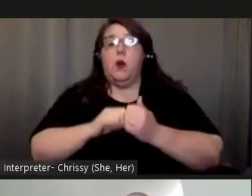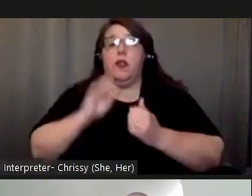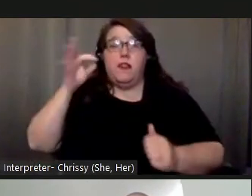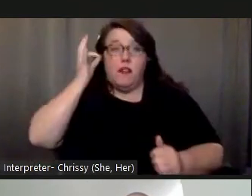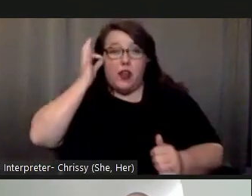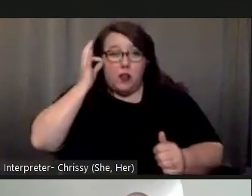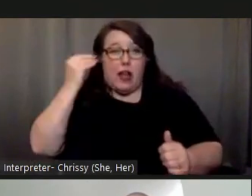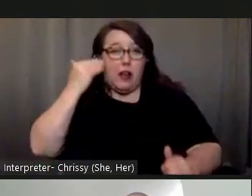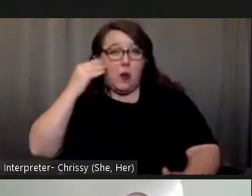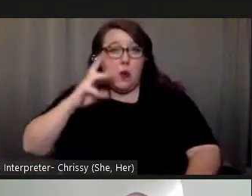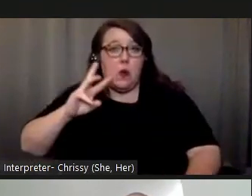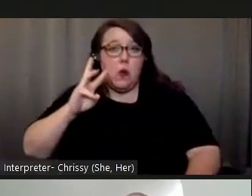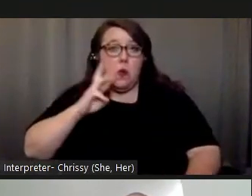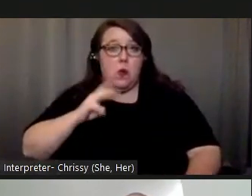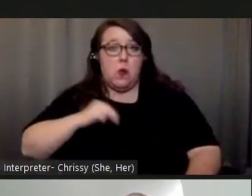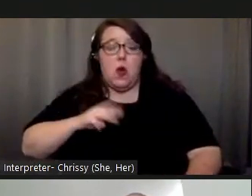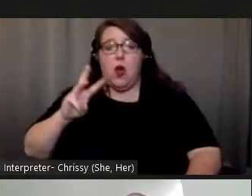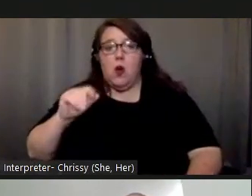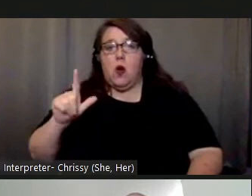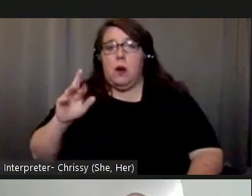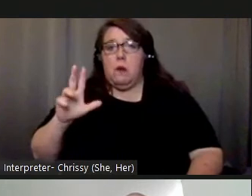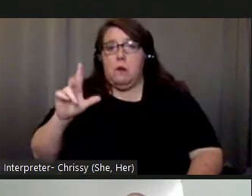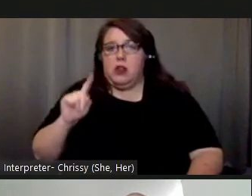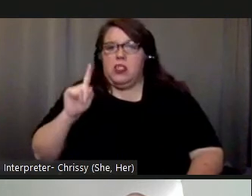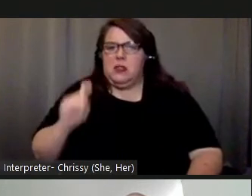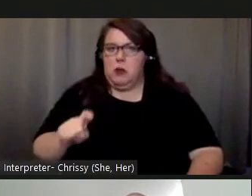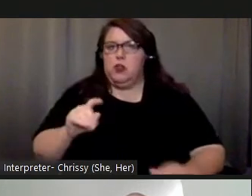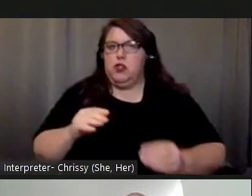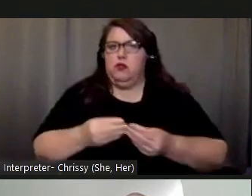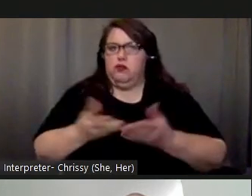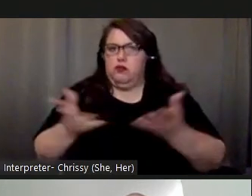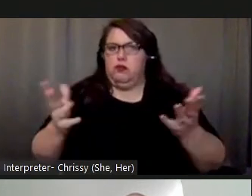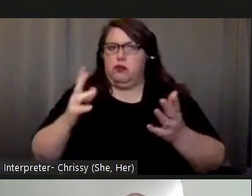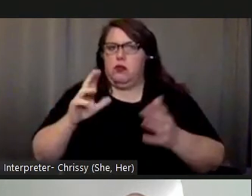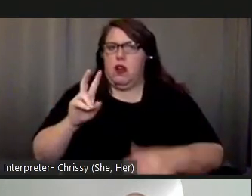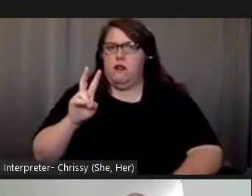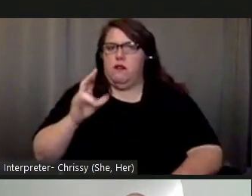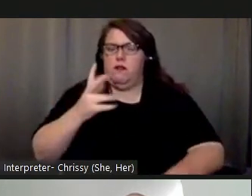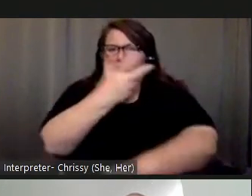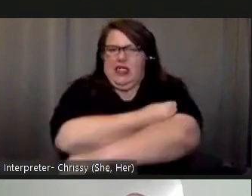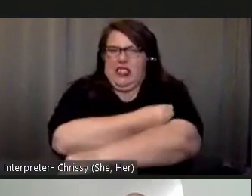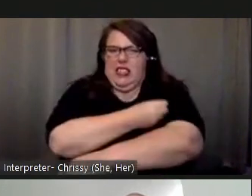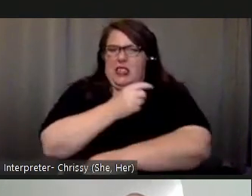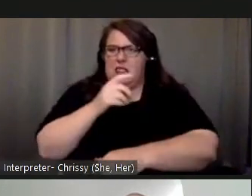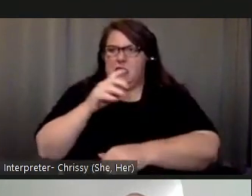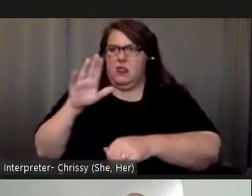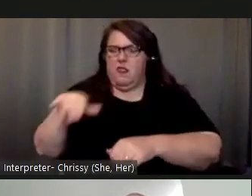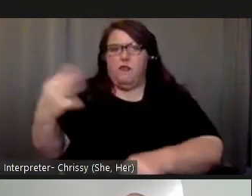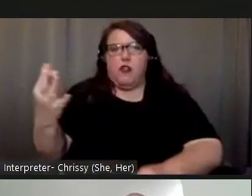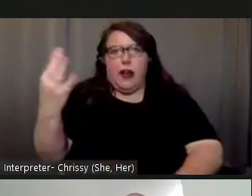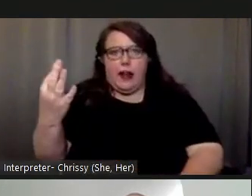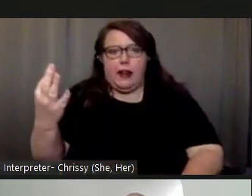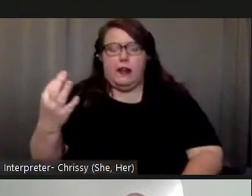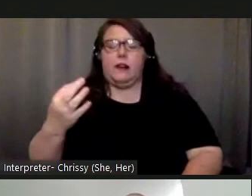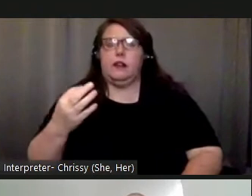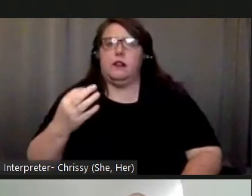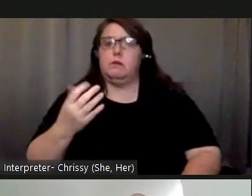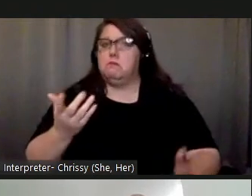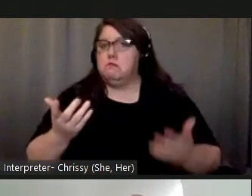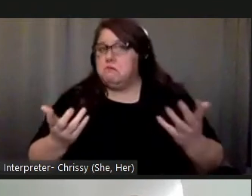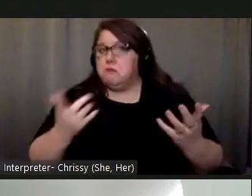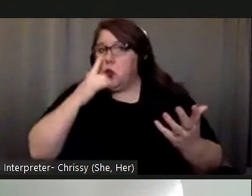that Walmart is supposed to be administering the vaccines nationwide on Friday. Wanted to see where we were with that, how